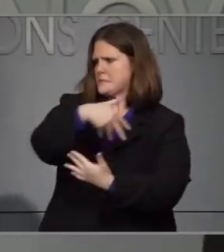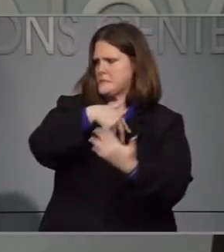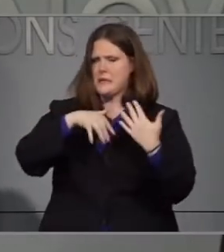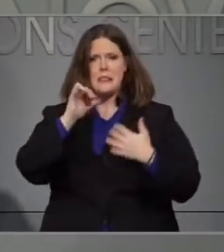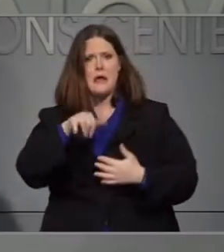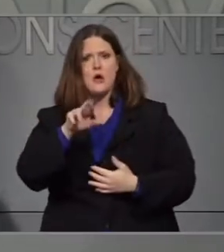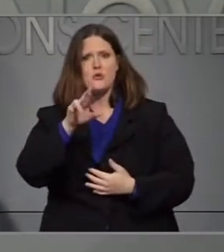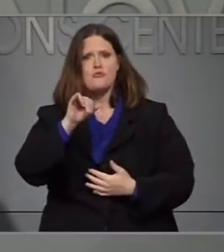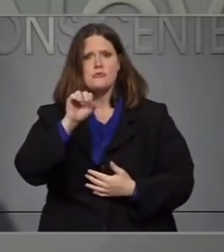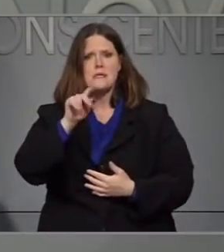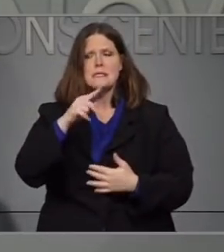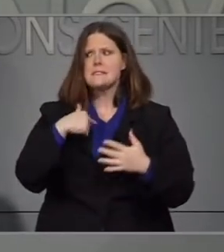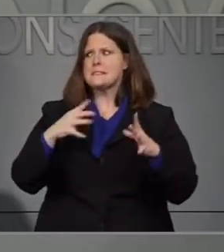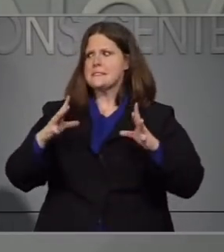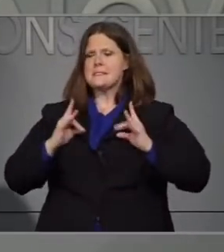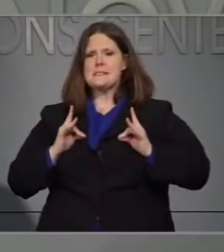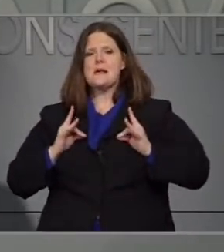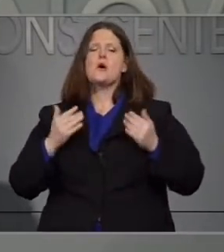Thanks.